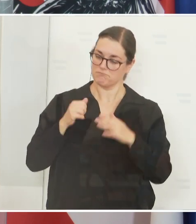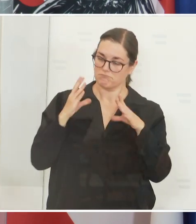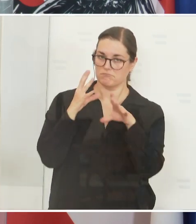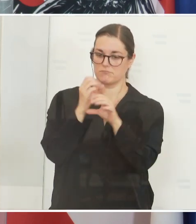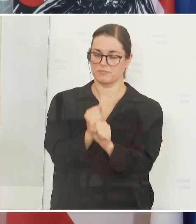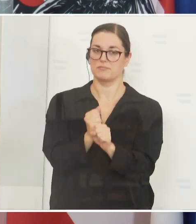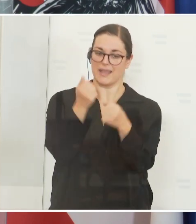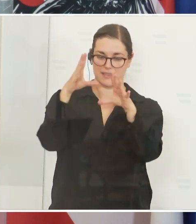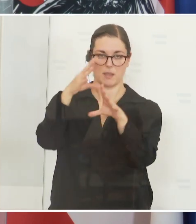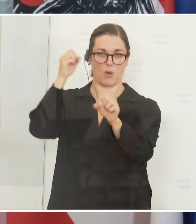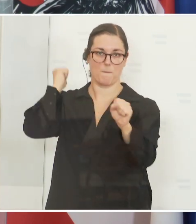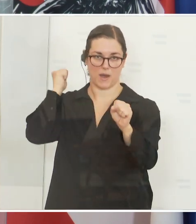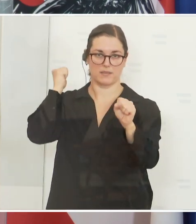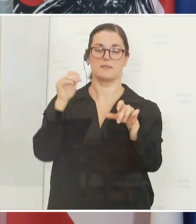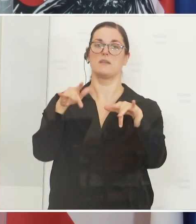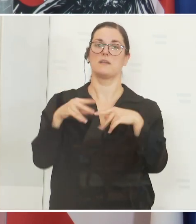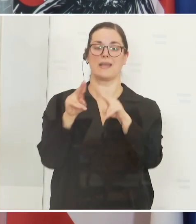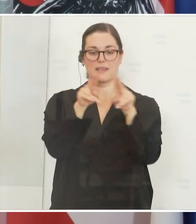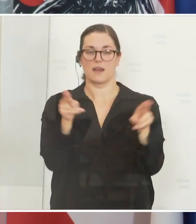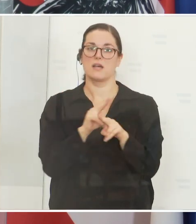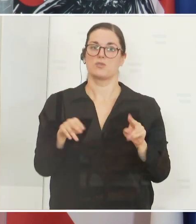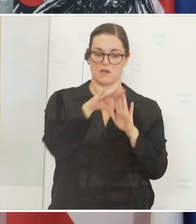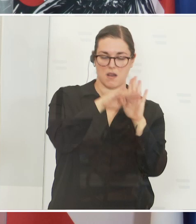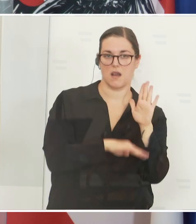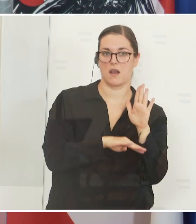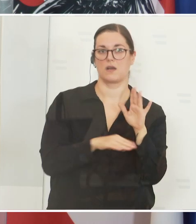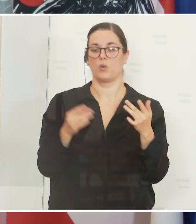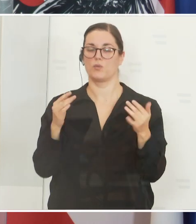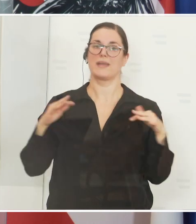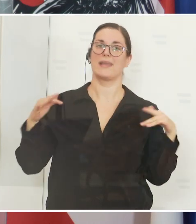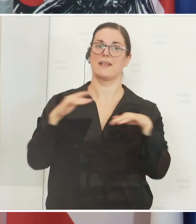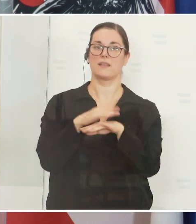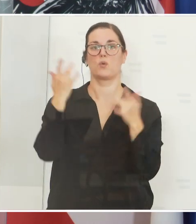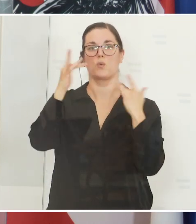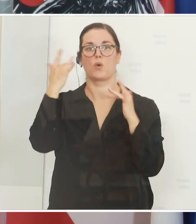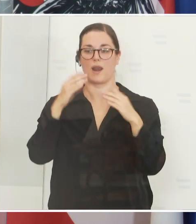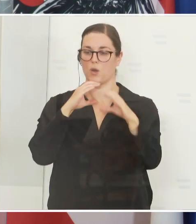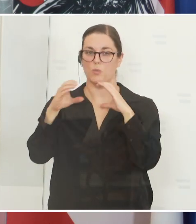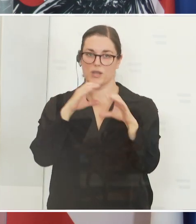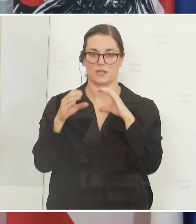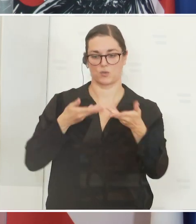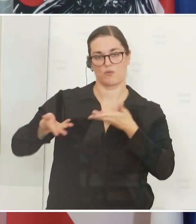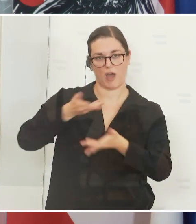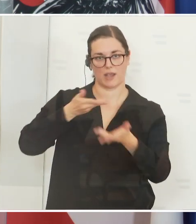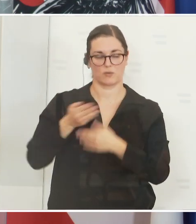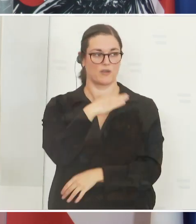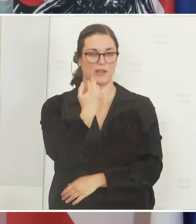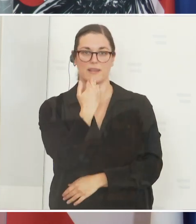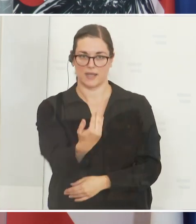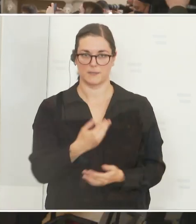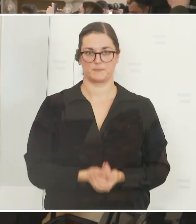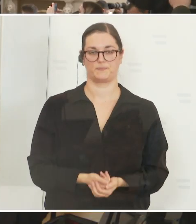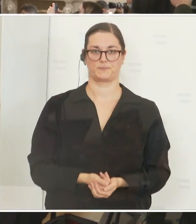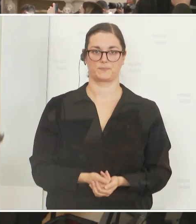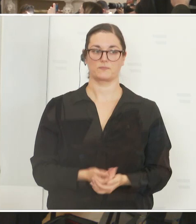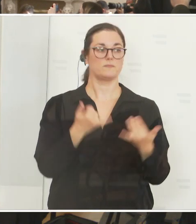diplomacy, international law, the rule of law, and intercultural communication and negotiation. Thank you. Thank you very